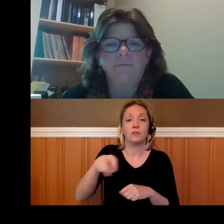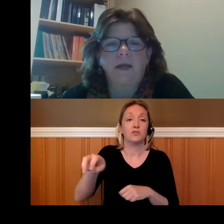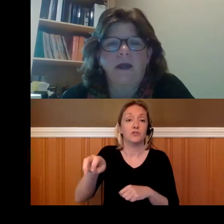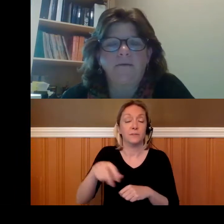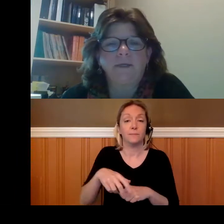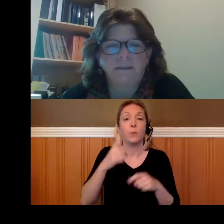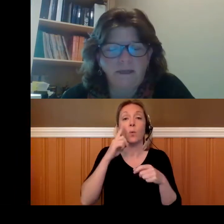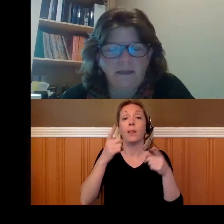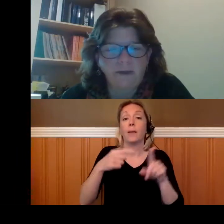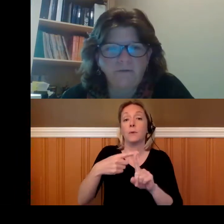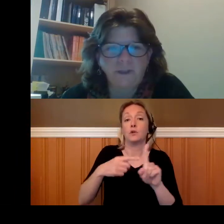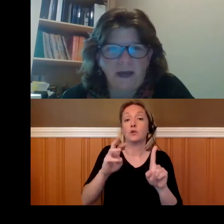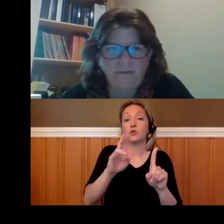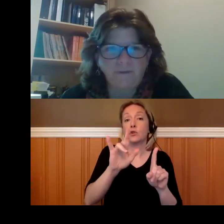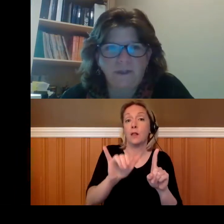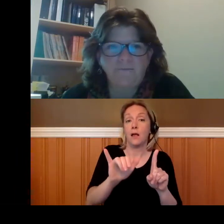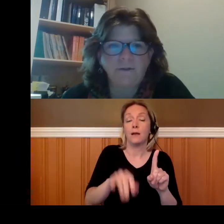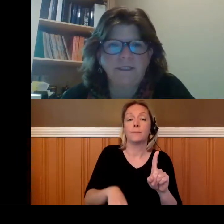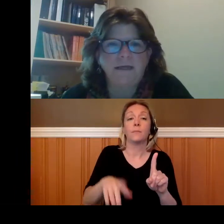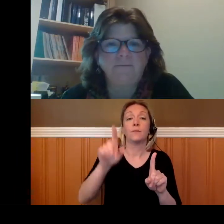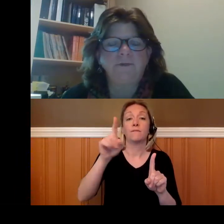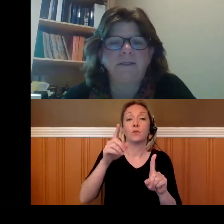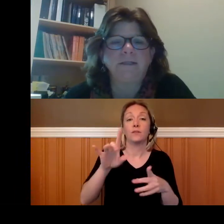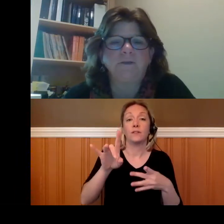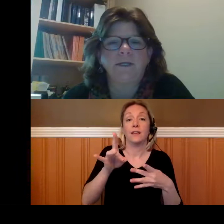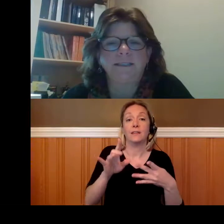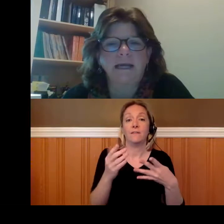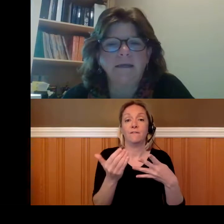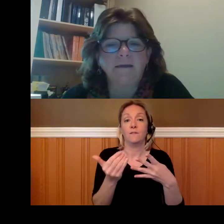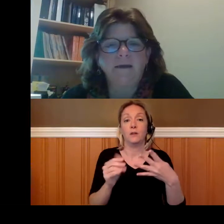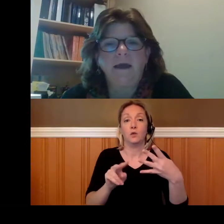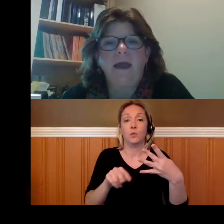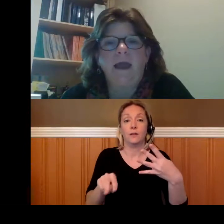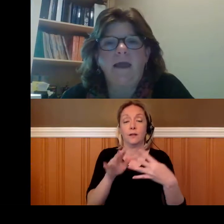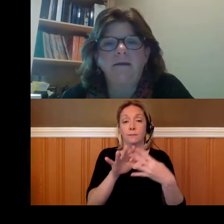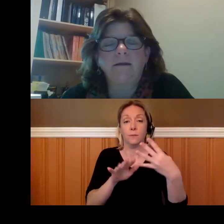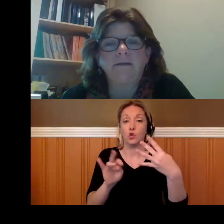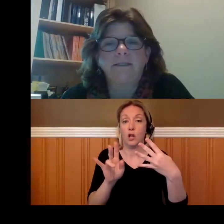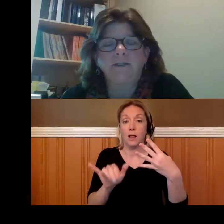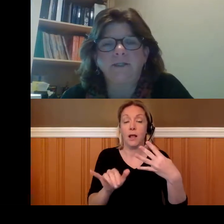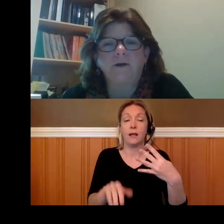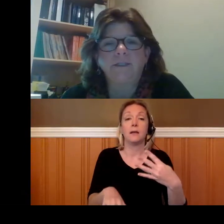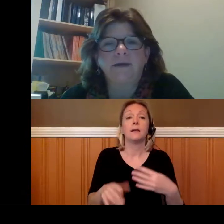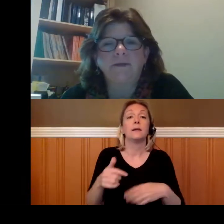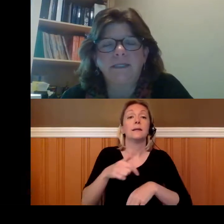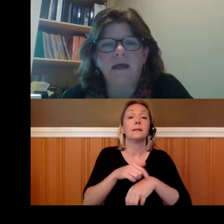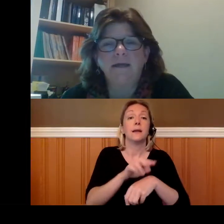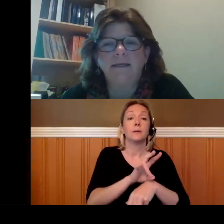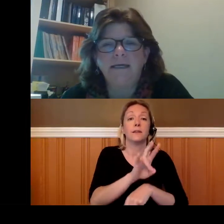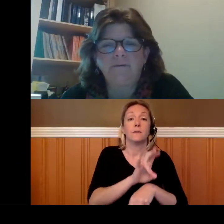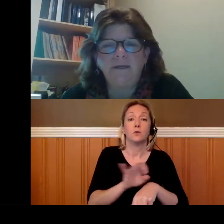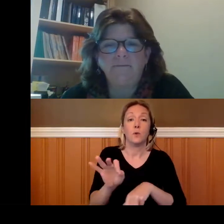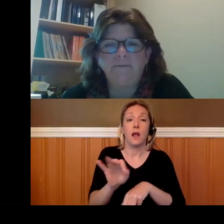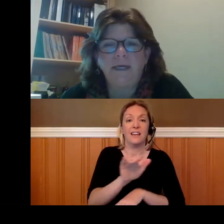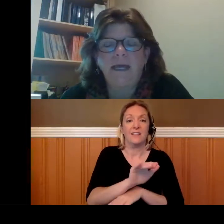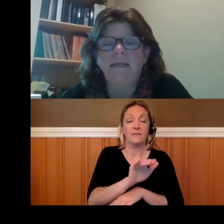month of July 1st, 8th, 15th, and the 22nd. And the sessions are 7 to 9 in the evening. It is